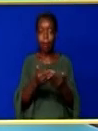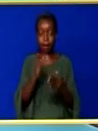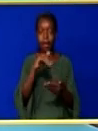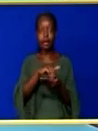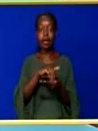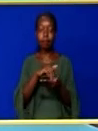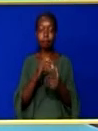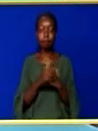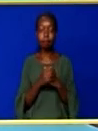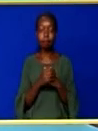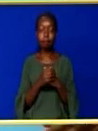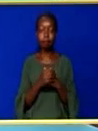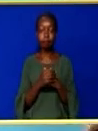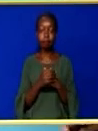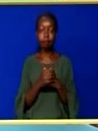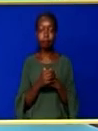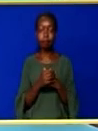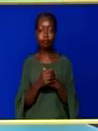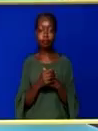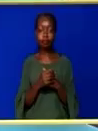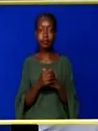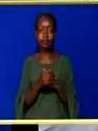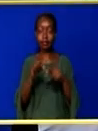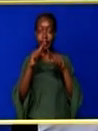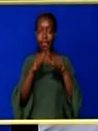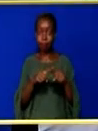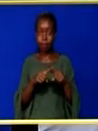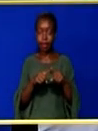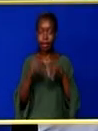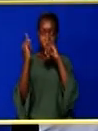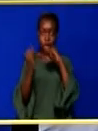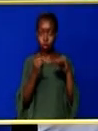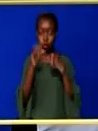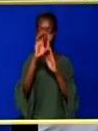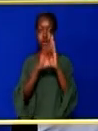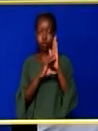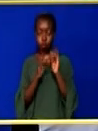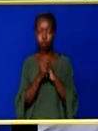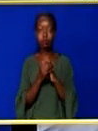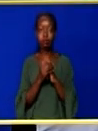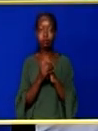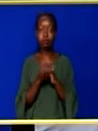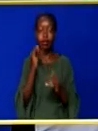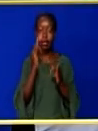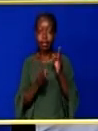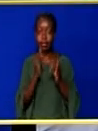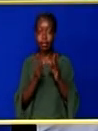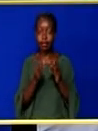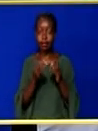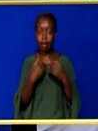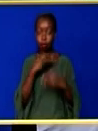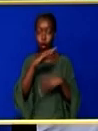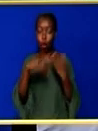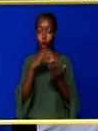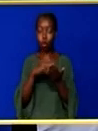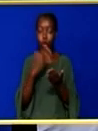Yes. Wow. So this is according now to what is there right now in the new constitution. Yes. So if you meet all these qualifications,